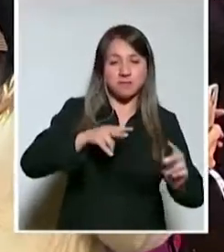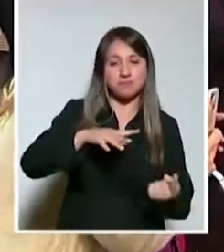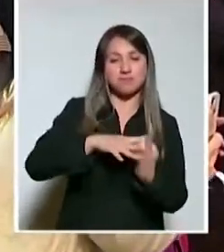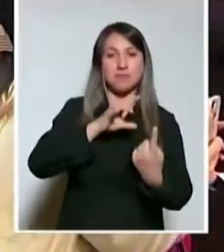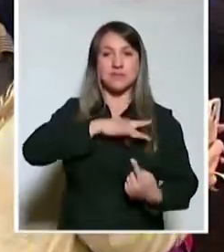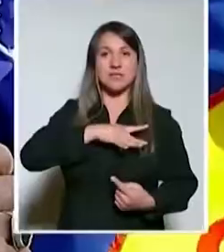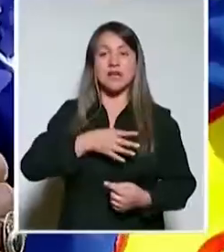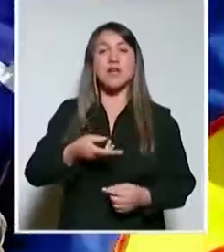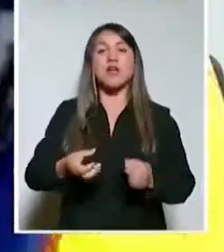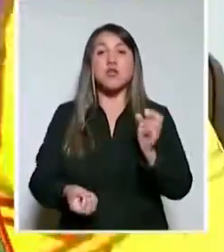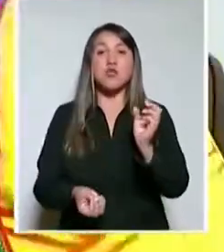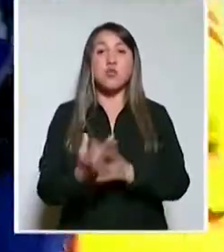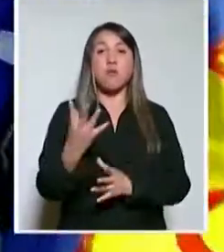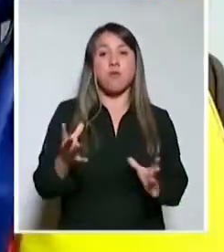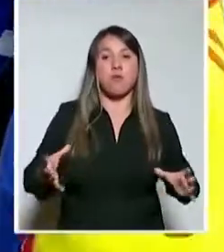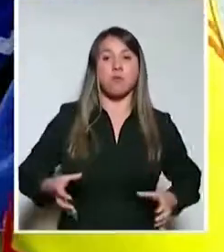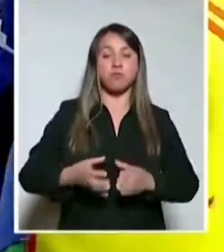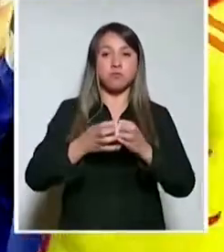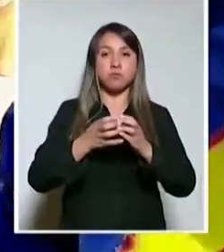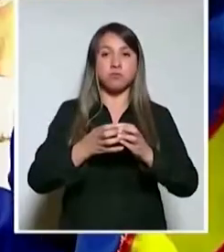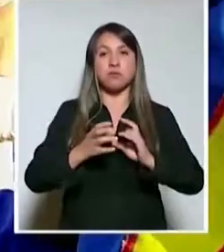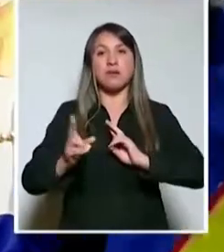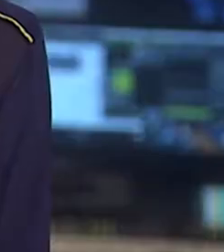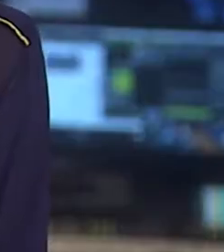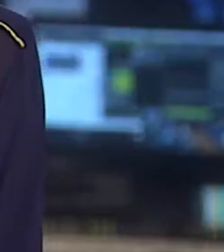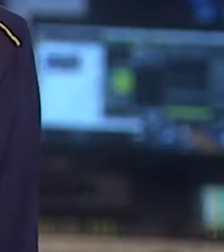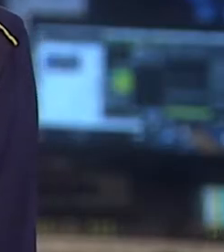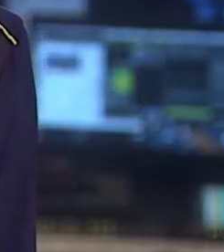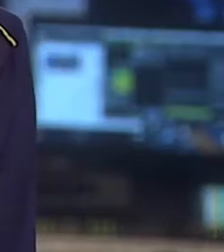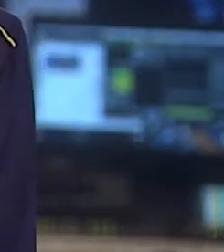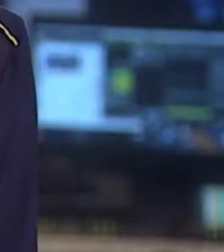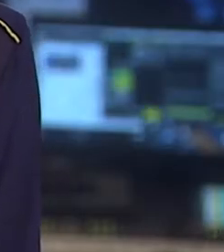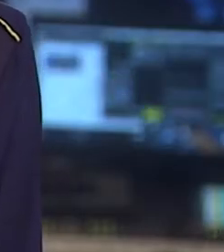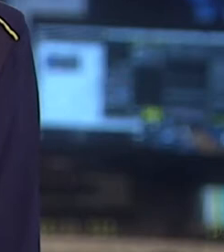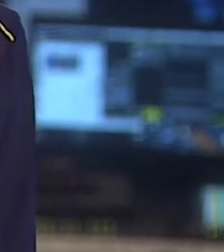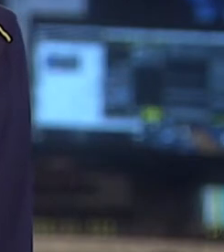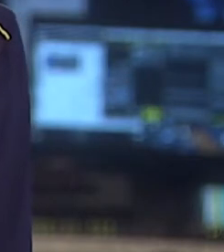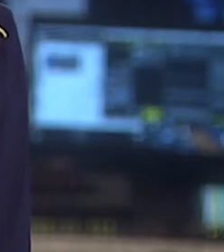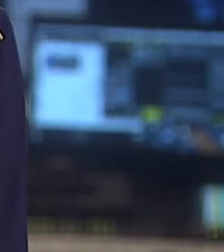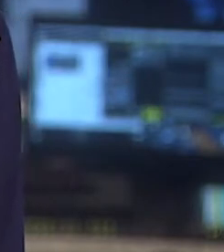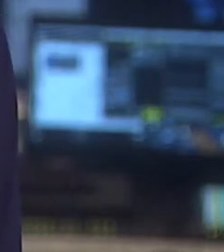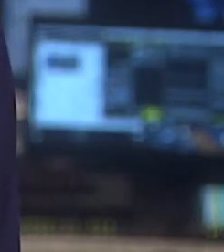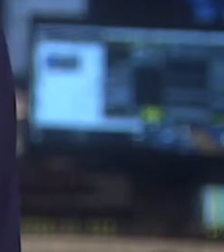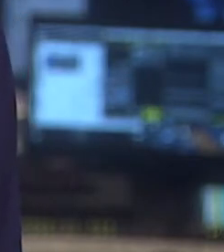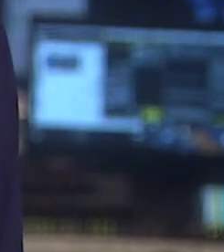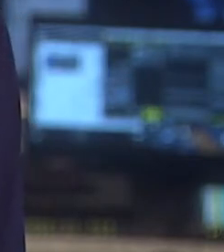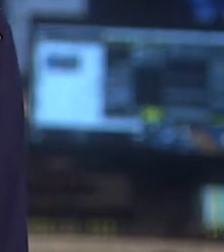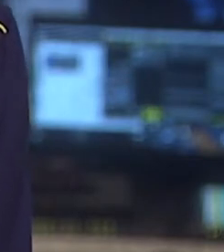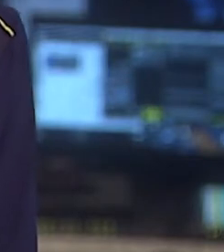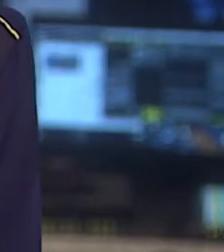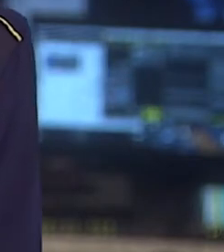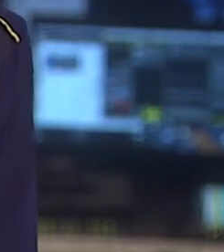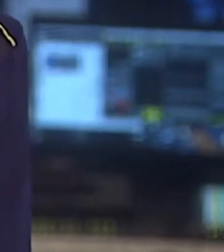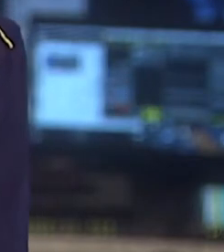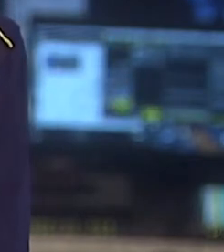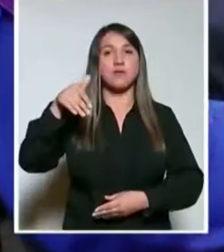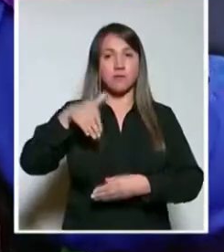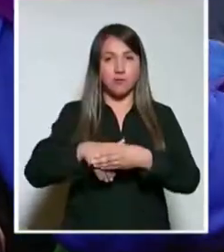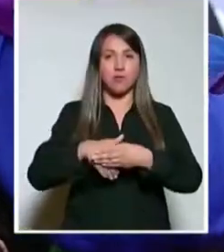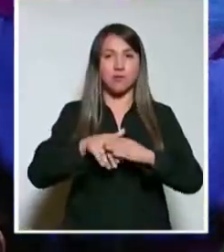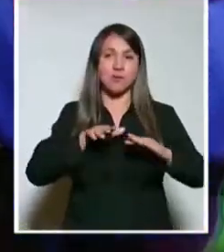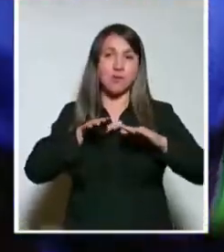In Chile, an indigenous Mapuche woman has been chosen to lead the rewriting of Chile's constitution.